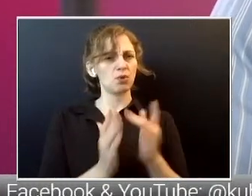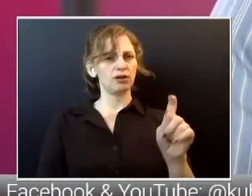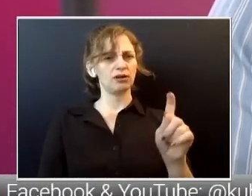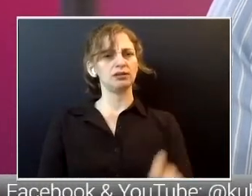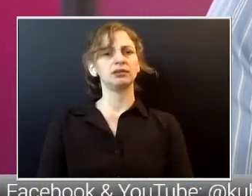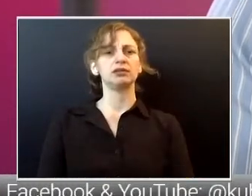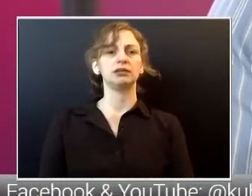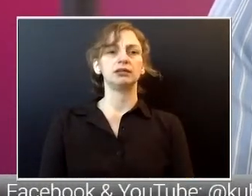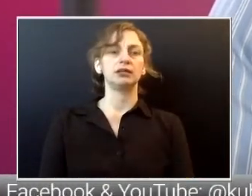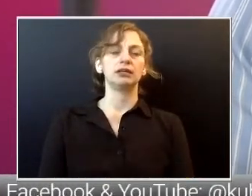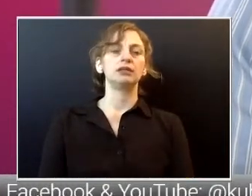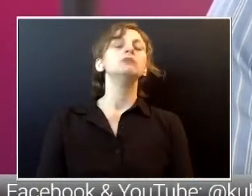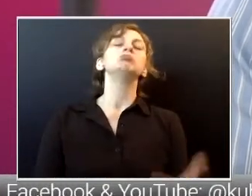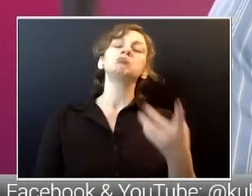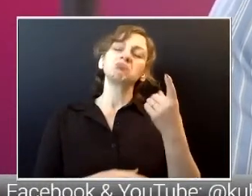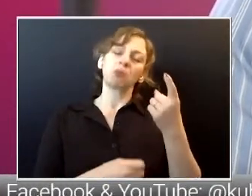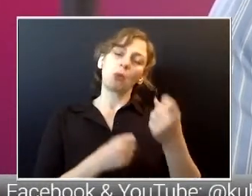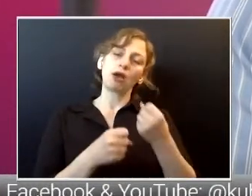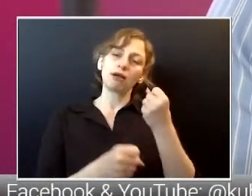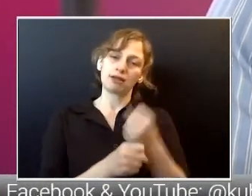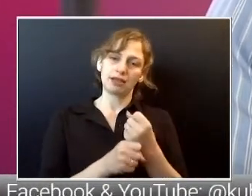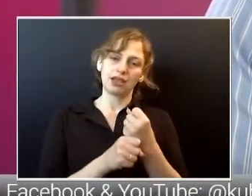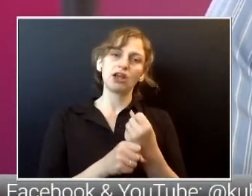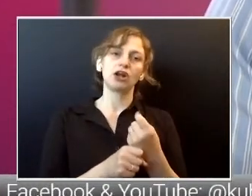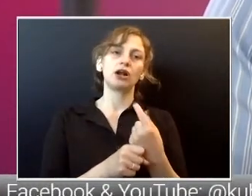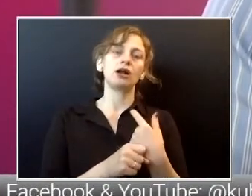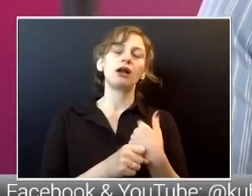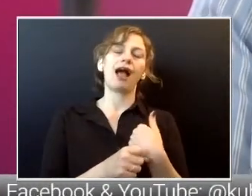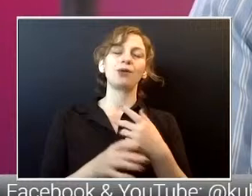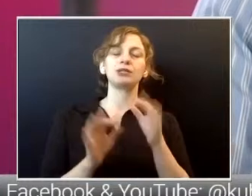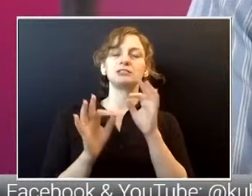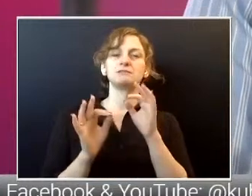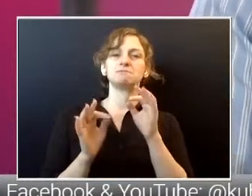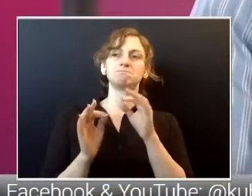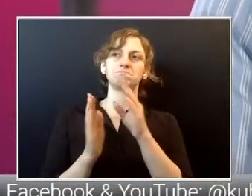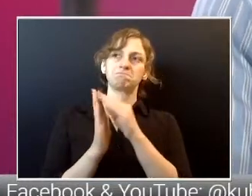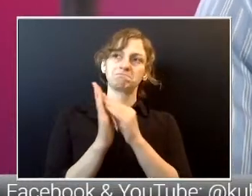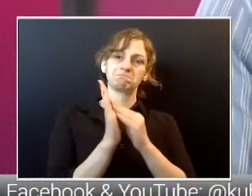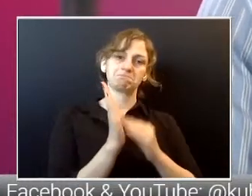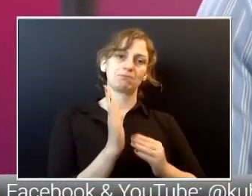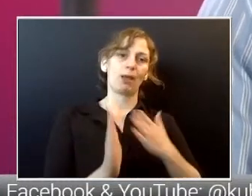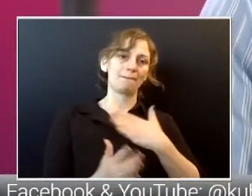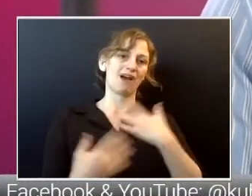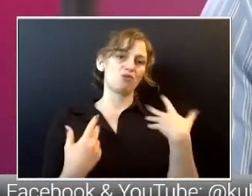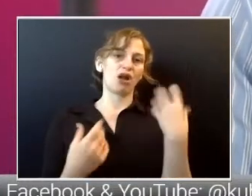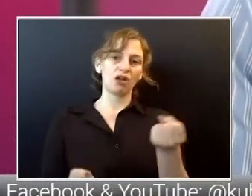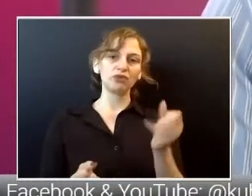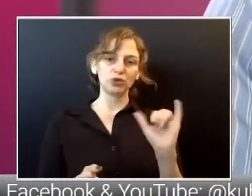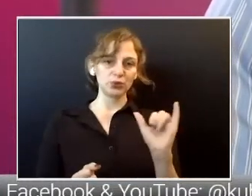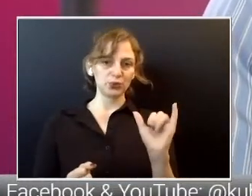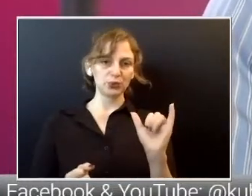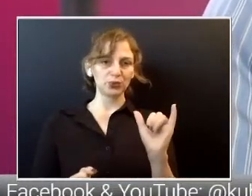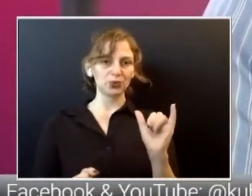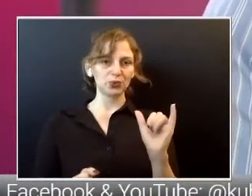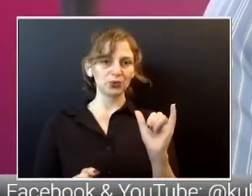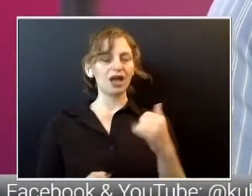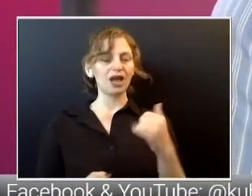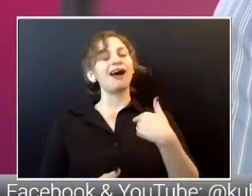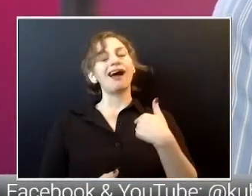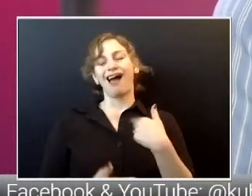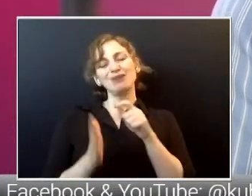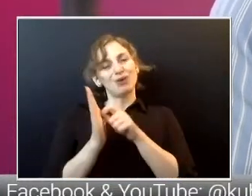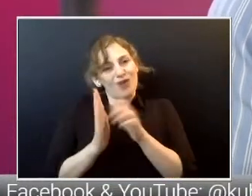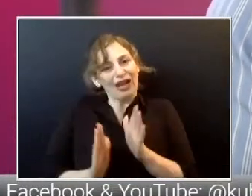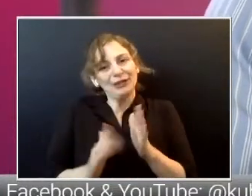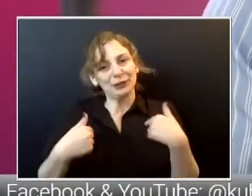a year to chronicle my recovery, because I'm a writer, and so that helped me process everything. Because,